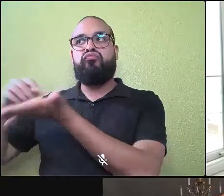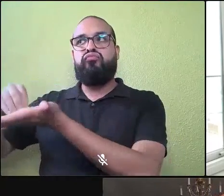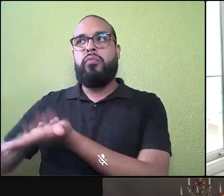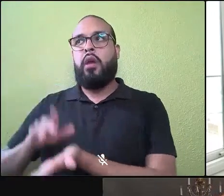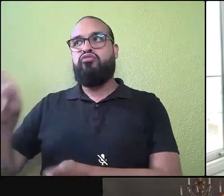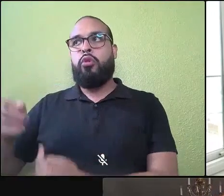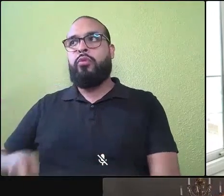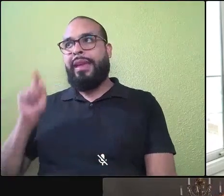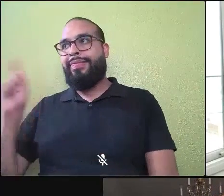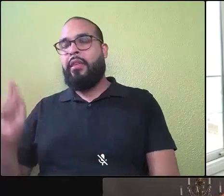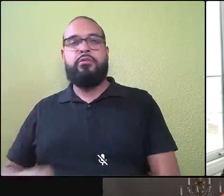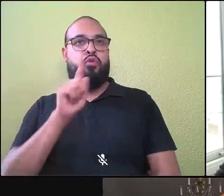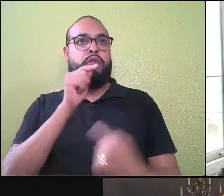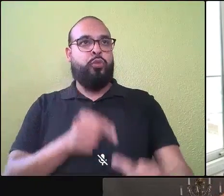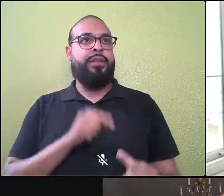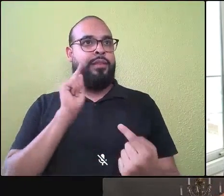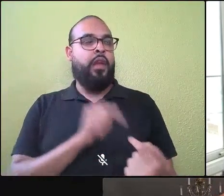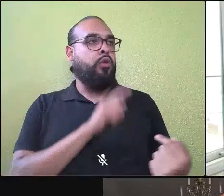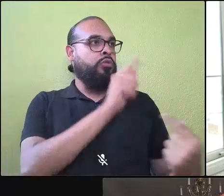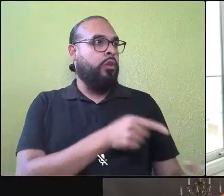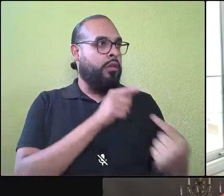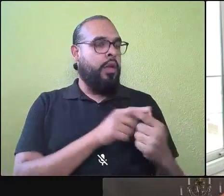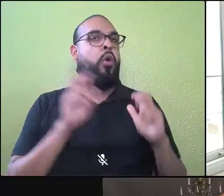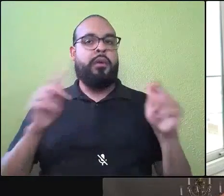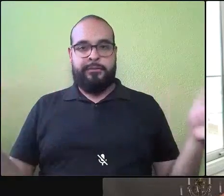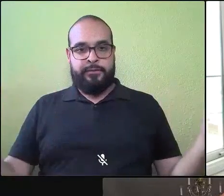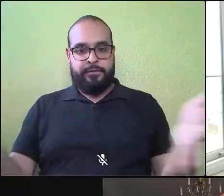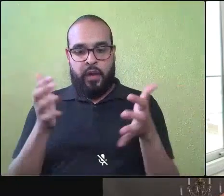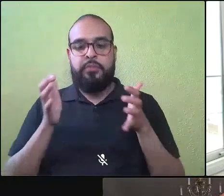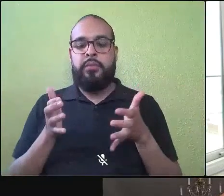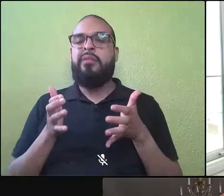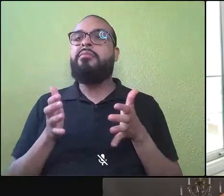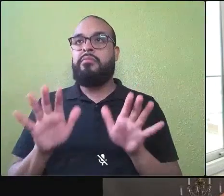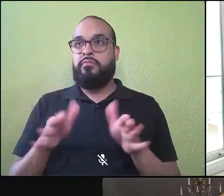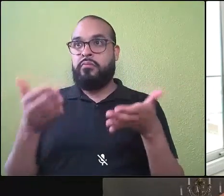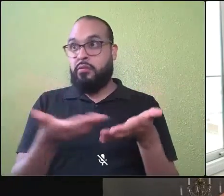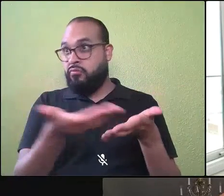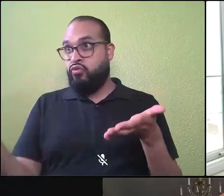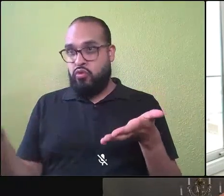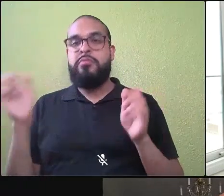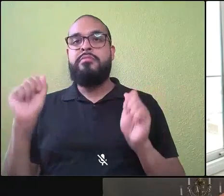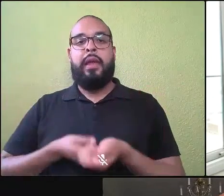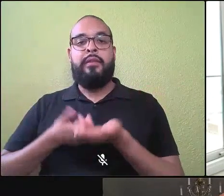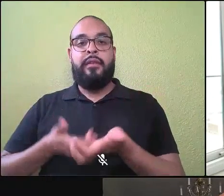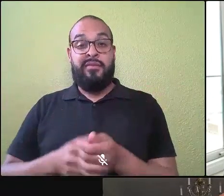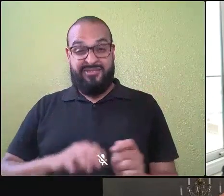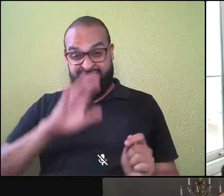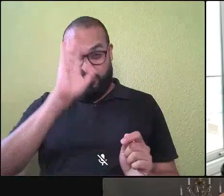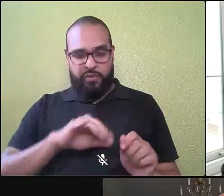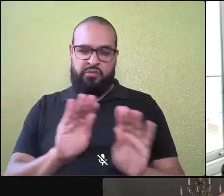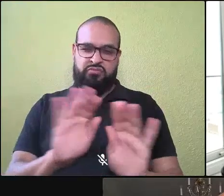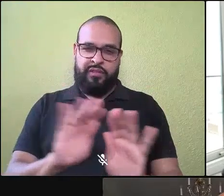larger discussion where they can vent about particular problems. Because once you start, and for clarification, we have about 150 founders in our